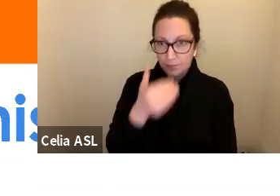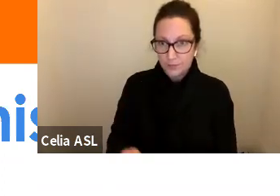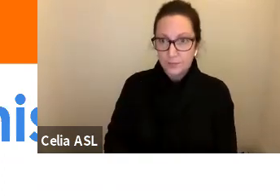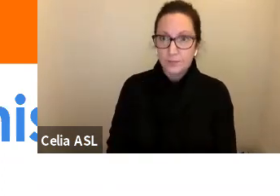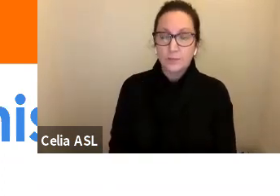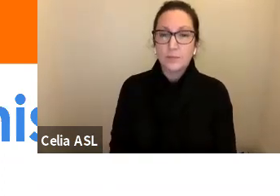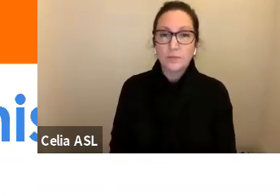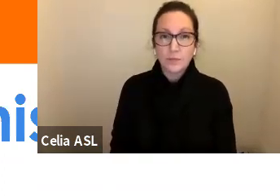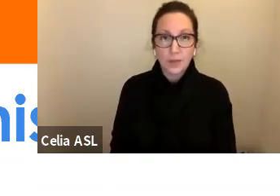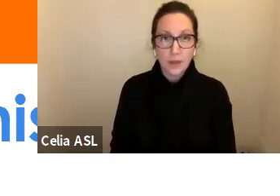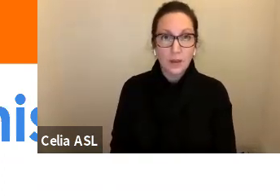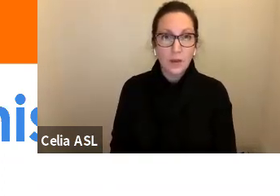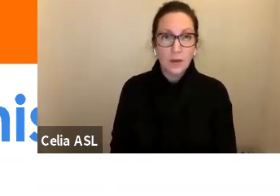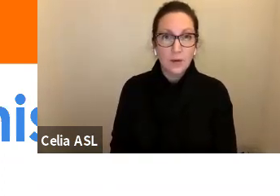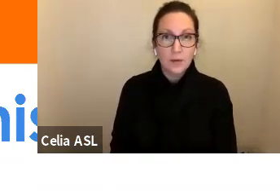I